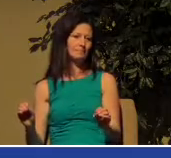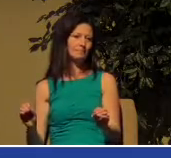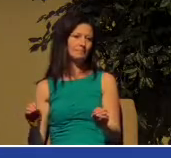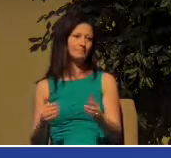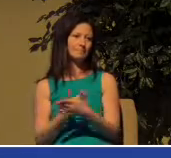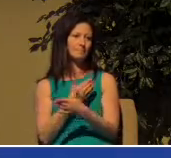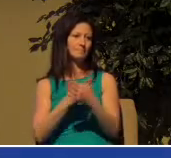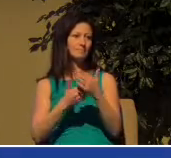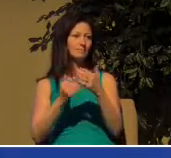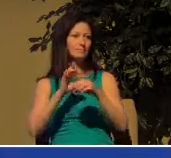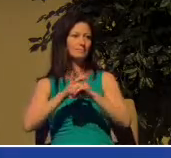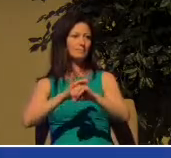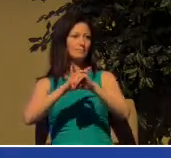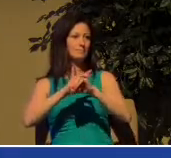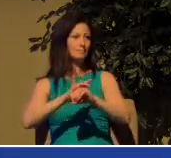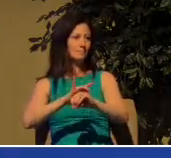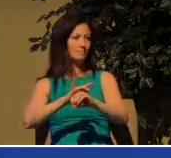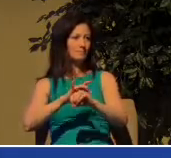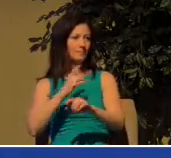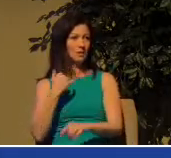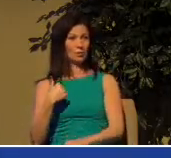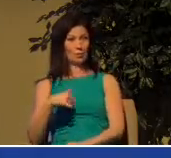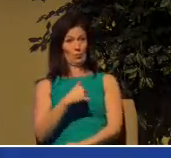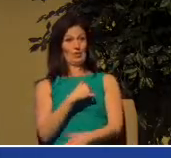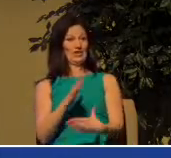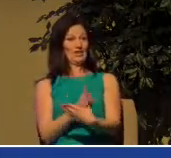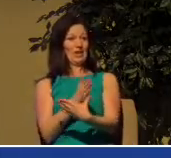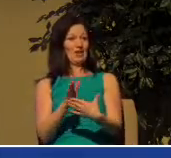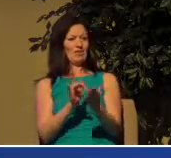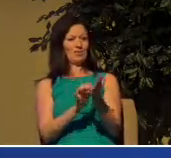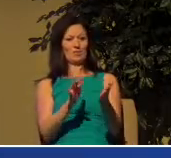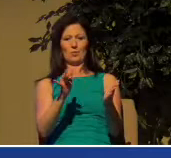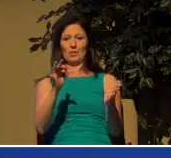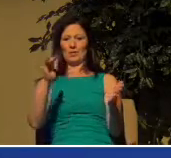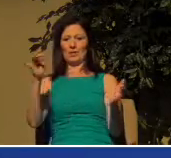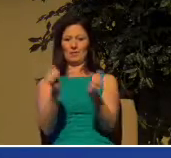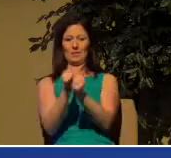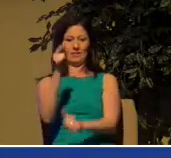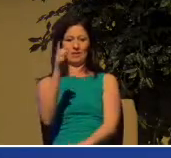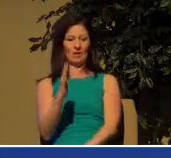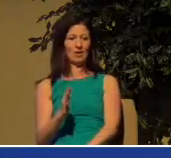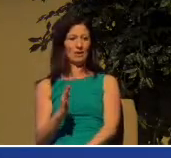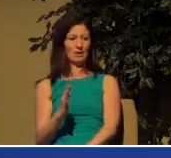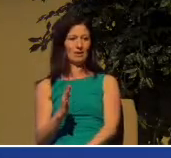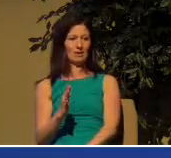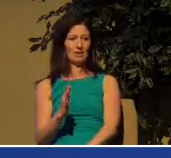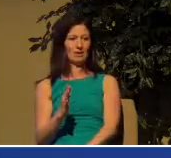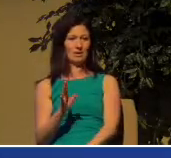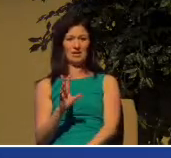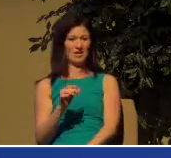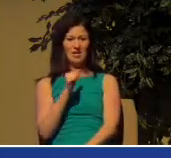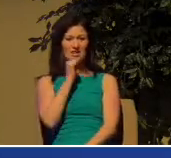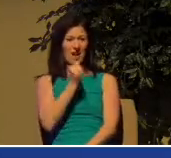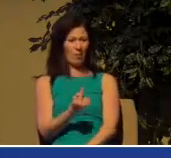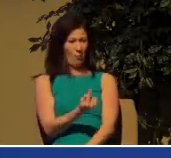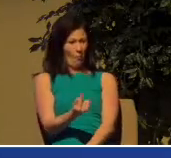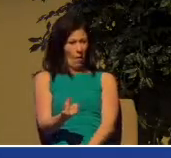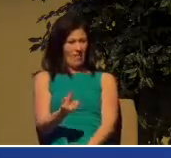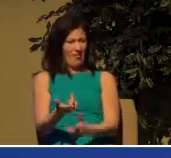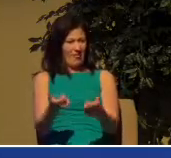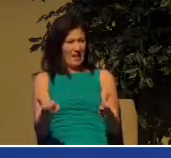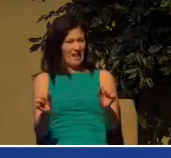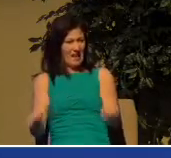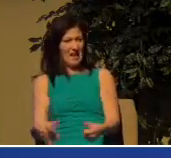the glory of God, and nobody can ever take it away from us. See, that's